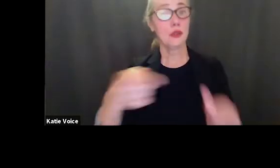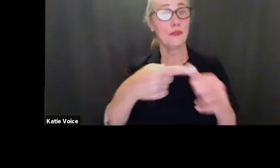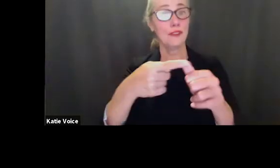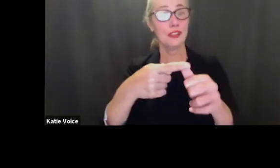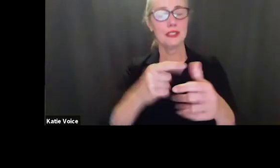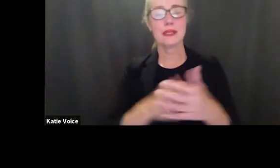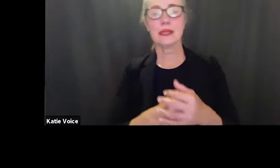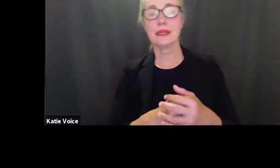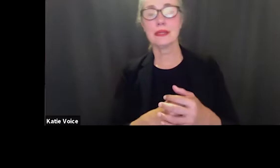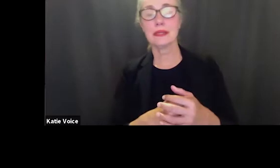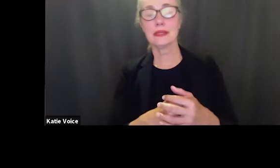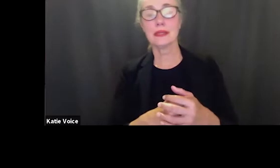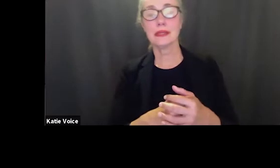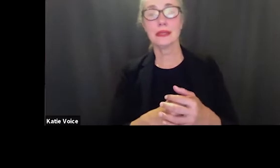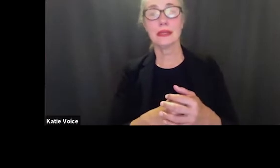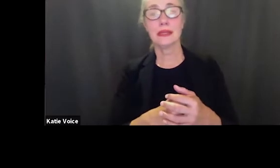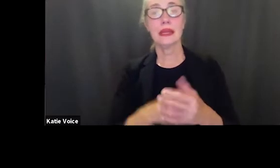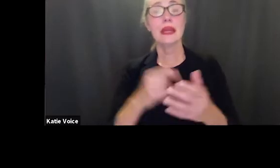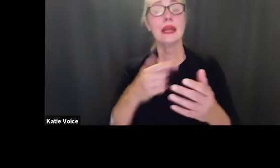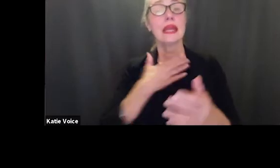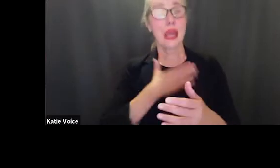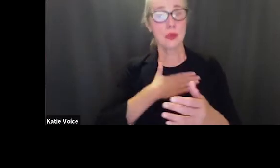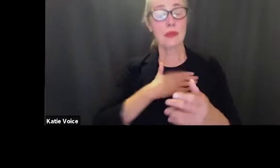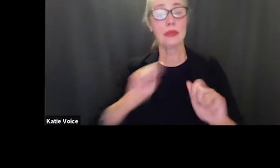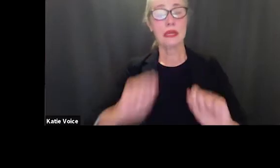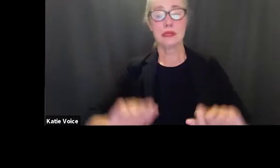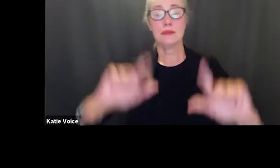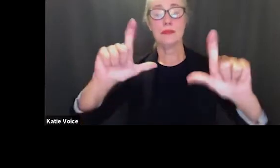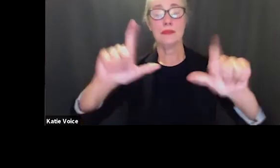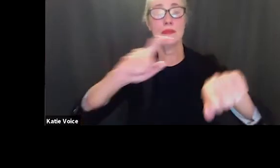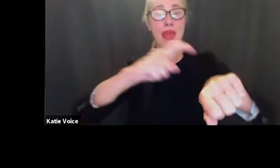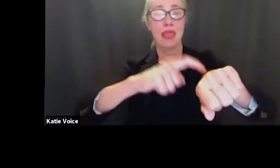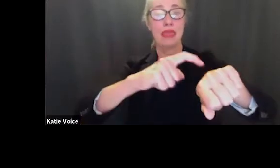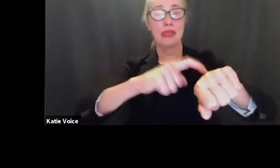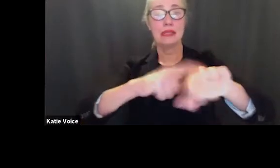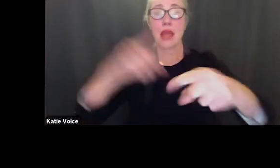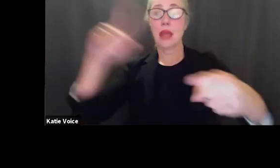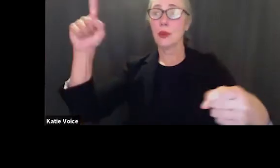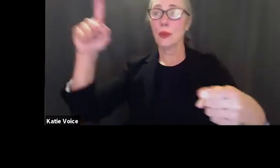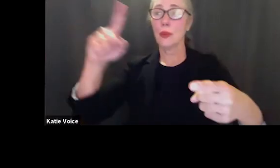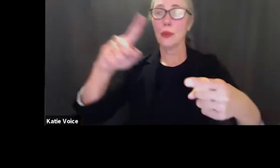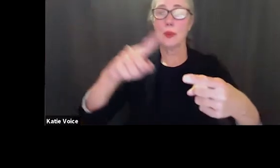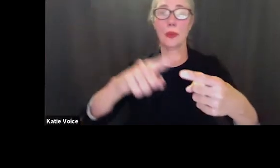Can we please get the timer on our screen? Thank you.